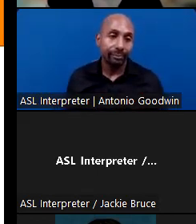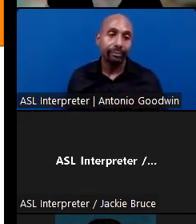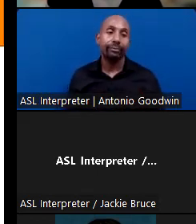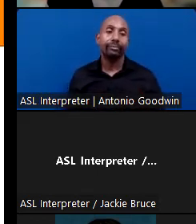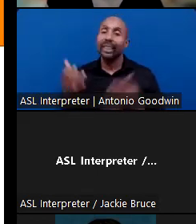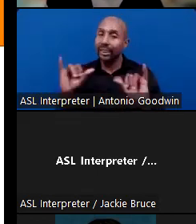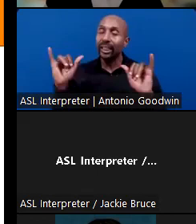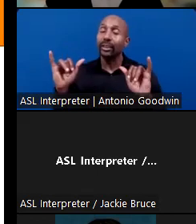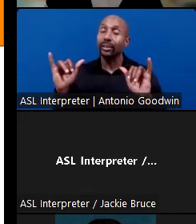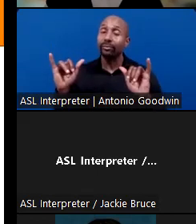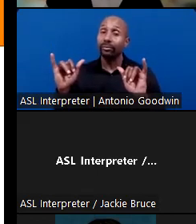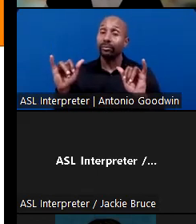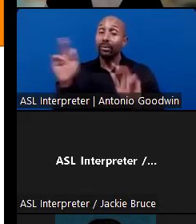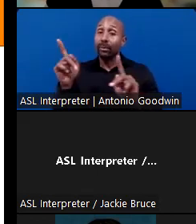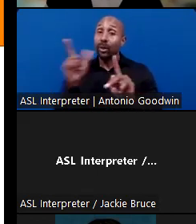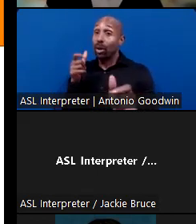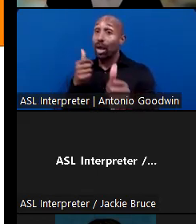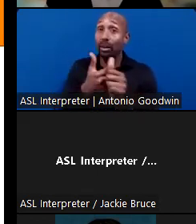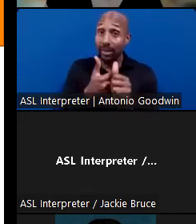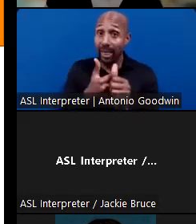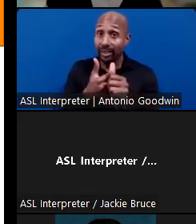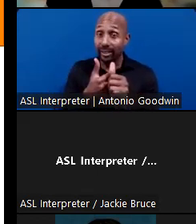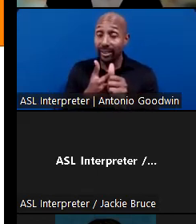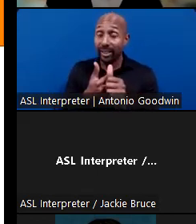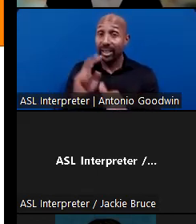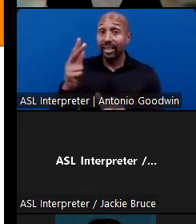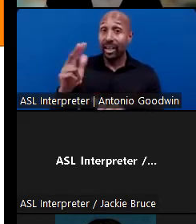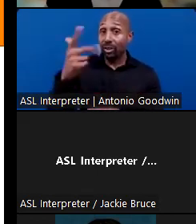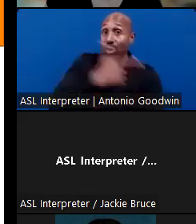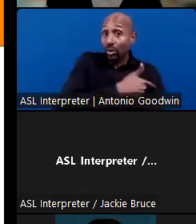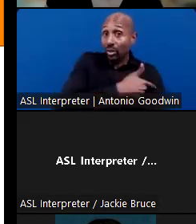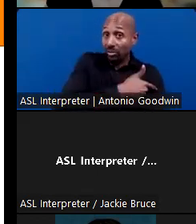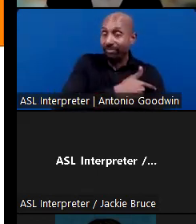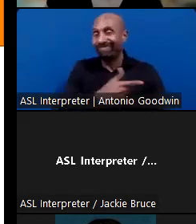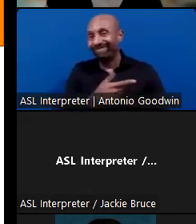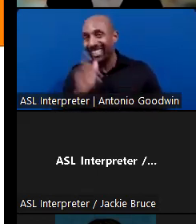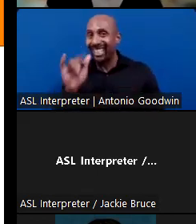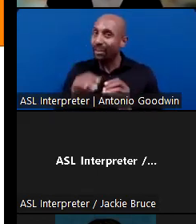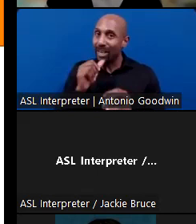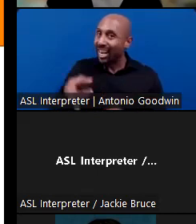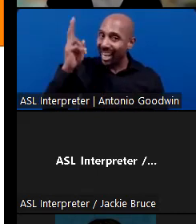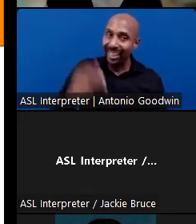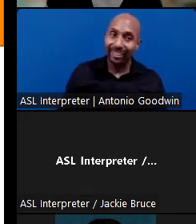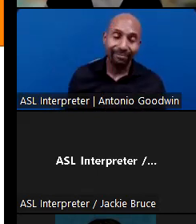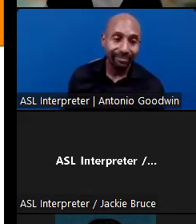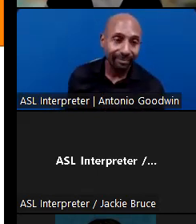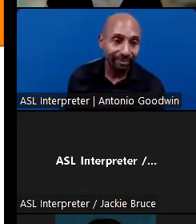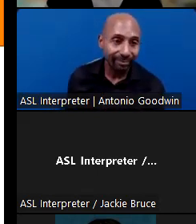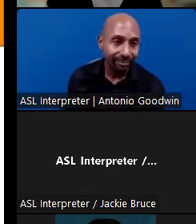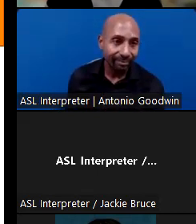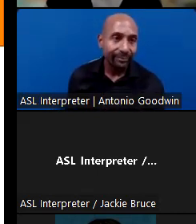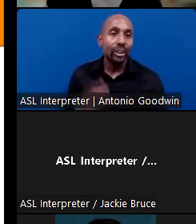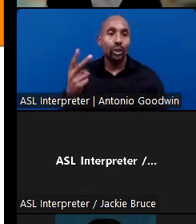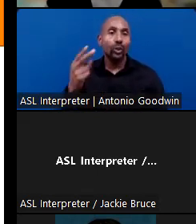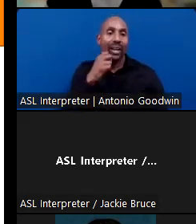rate. So 2 average deaths a day from COVID-related